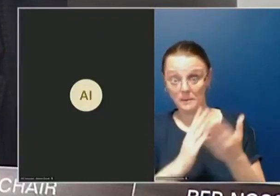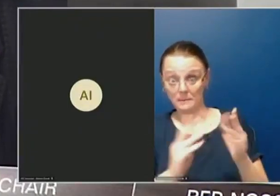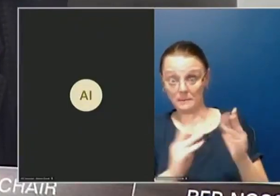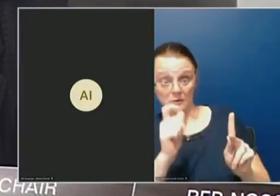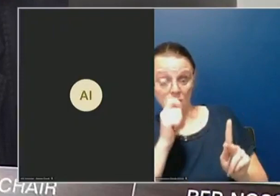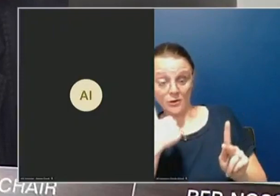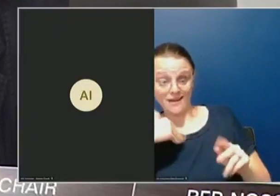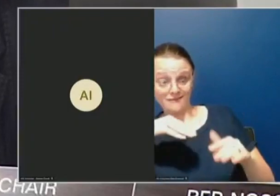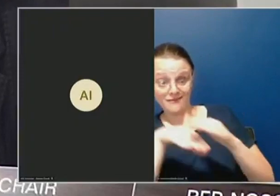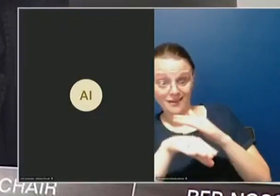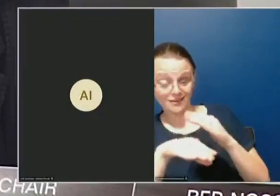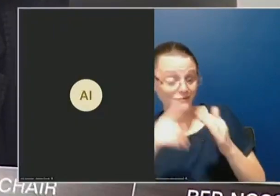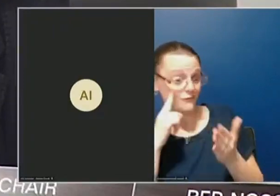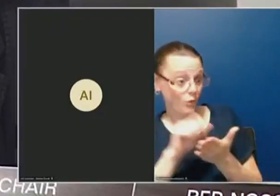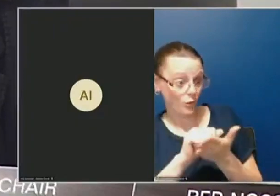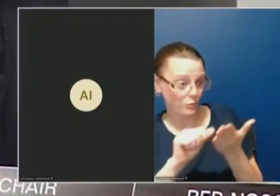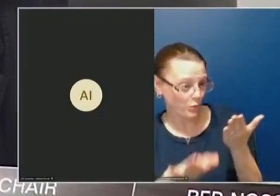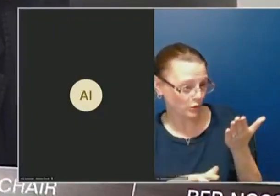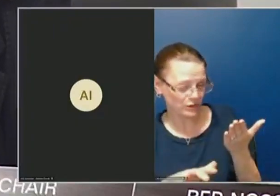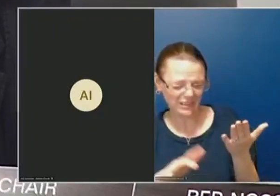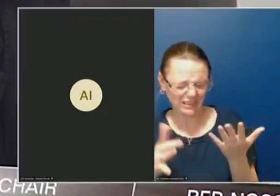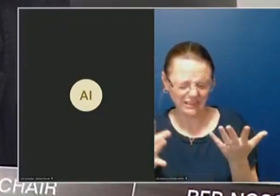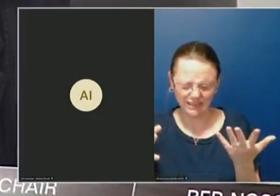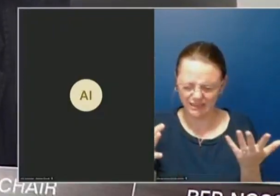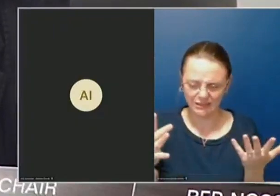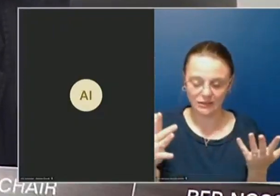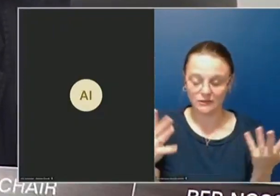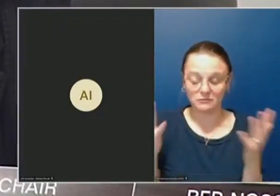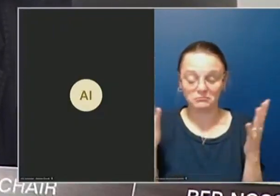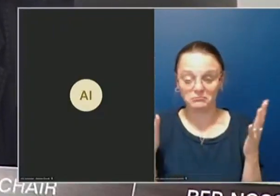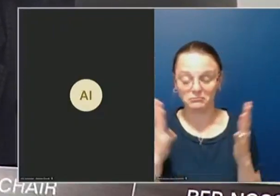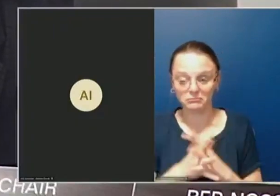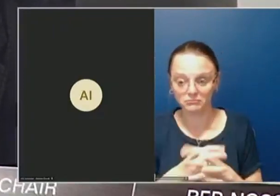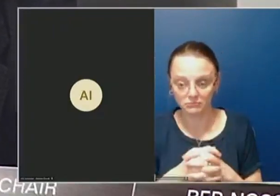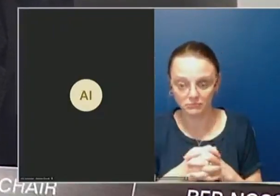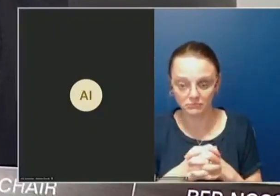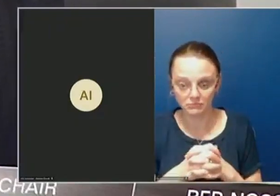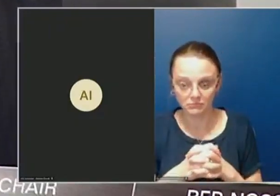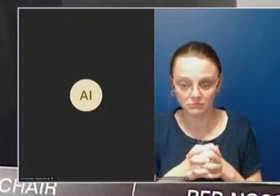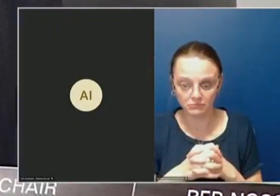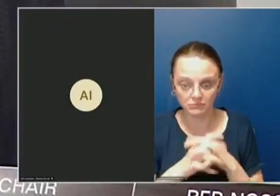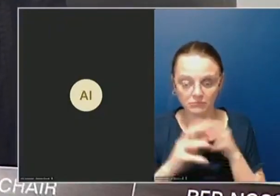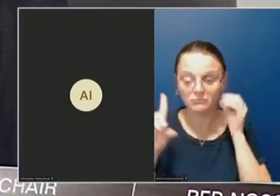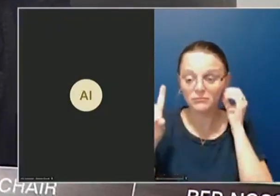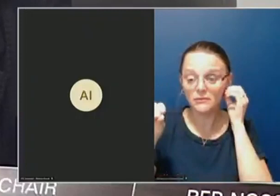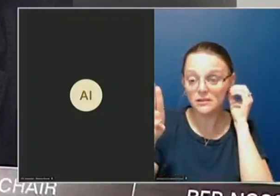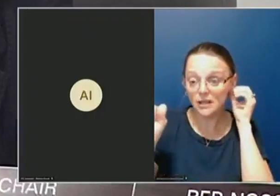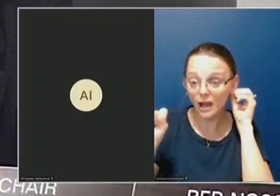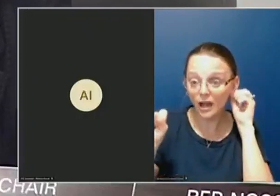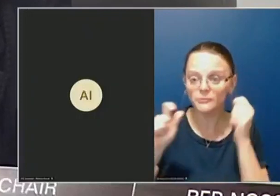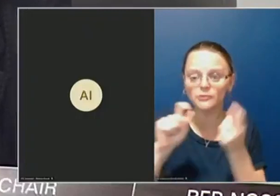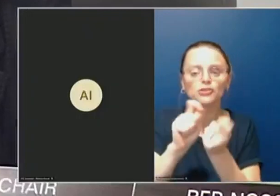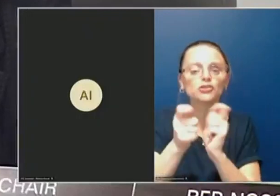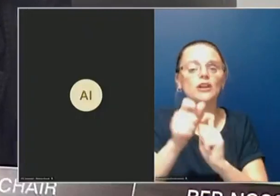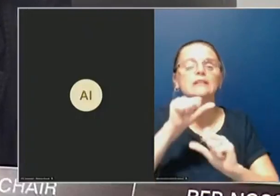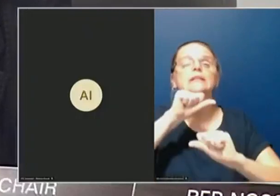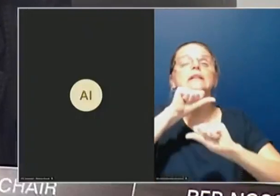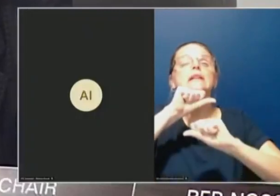abortion. It just goes on and on. Dobbs changed absolutely nothing for